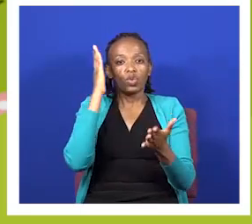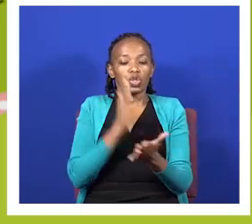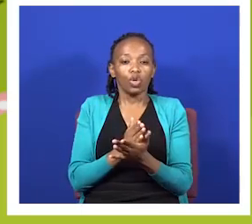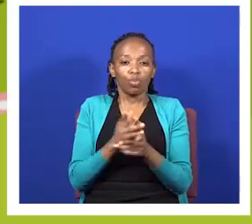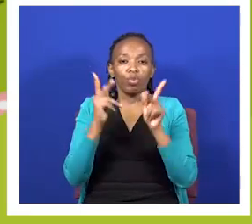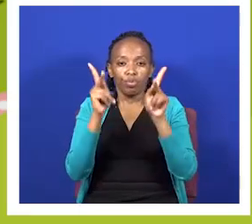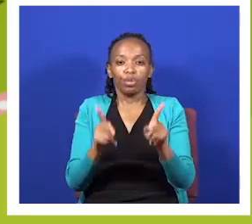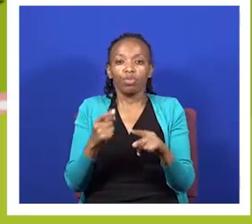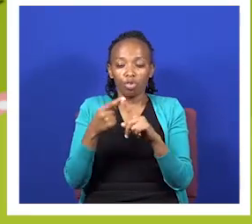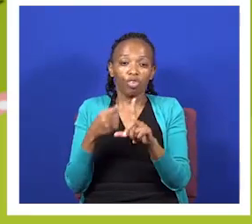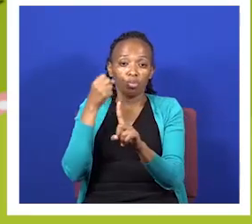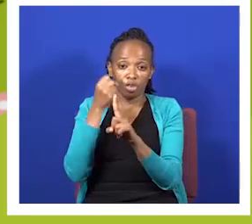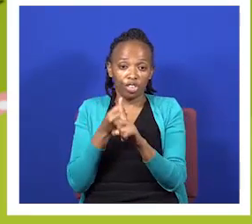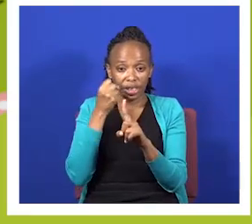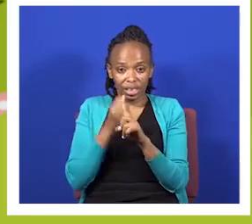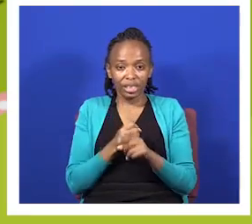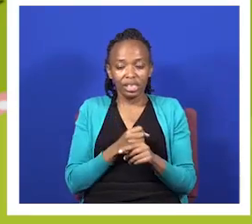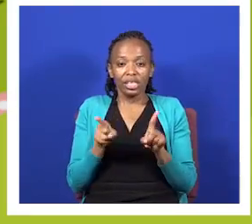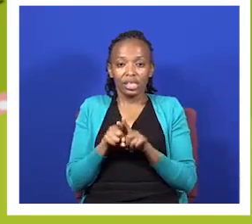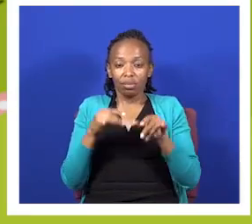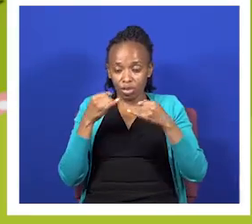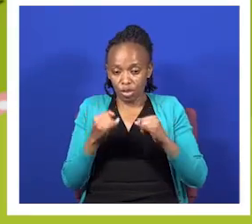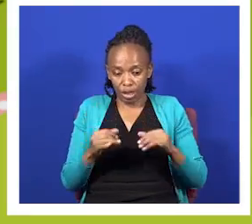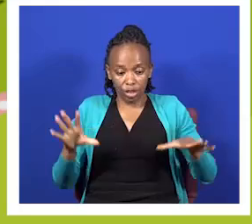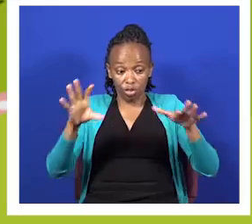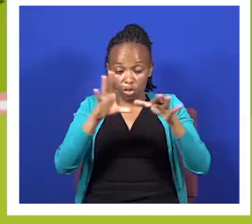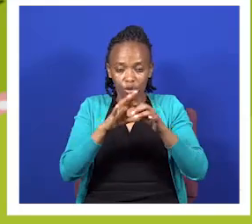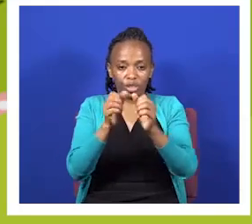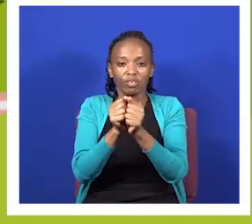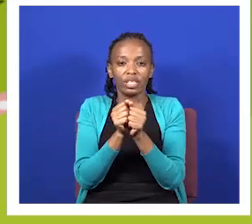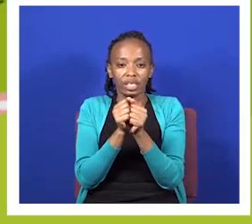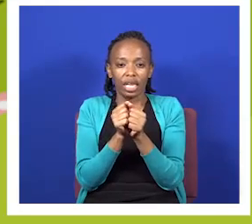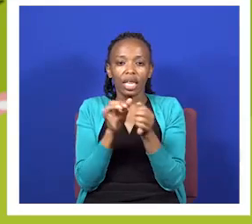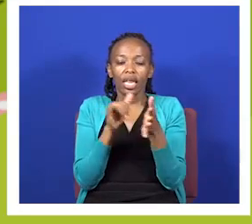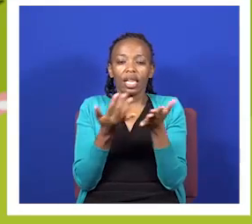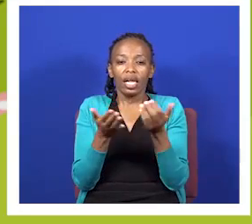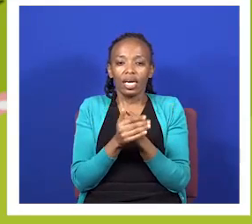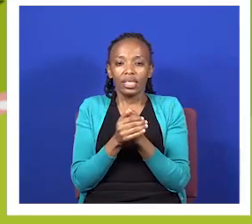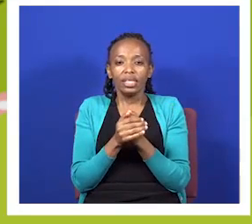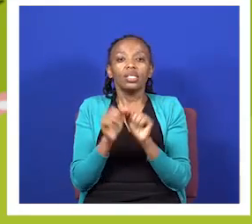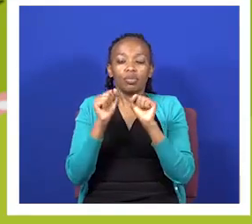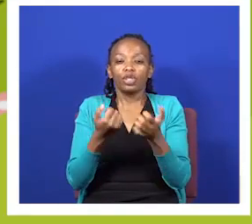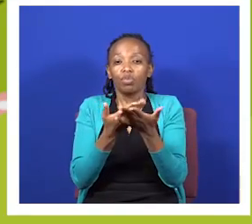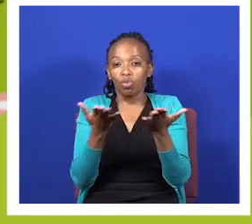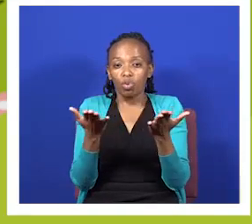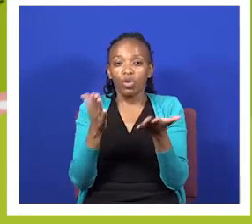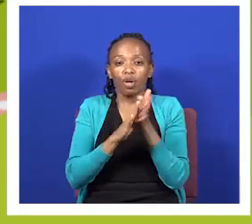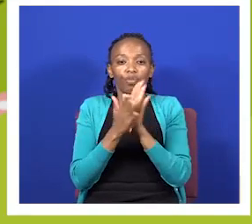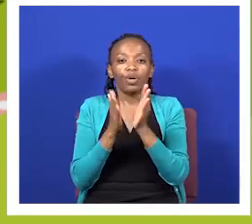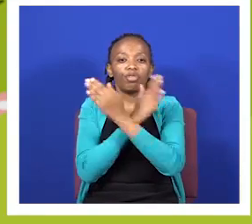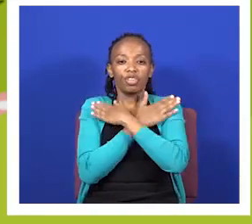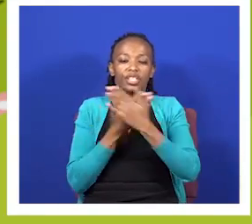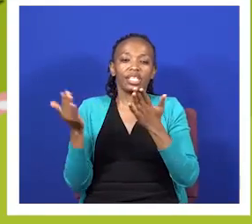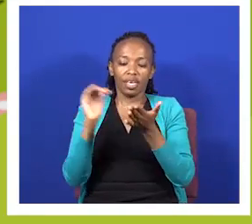stop people from fighting and tries to bring them together so that they can be